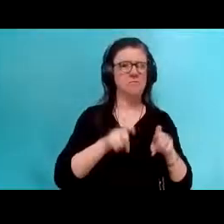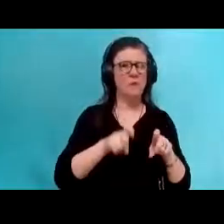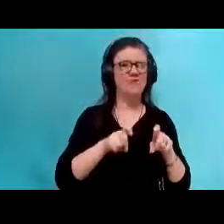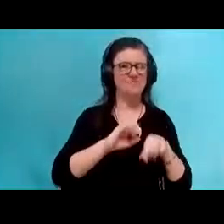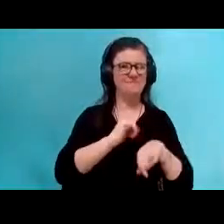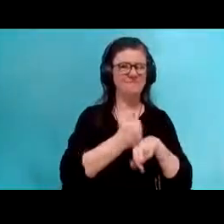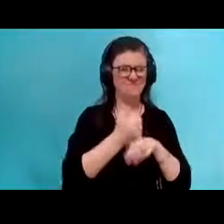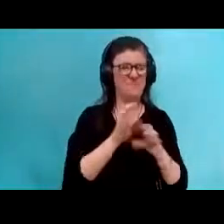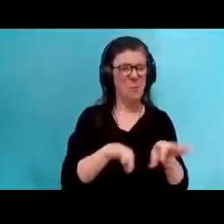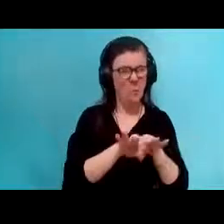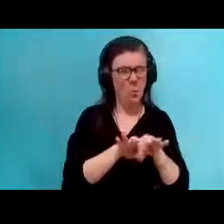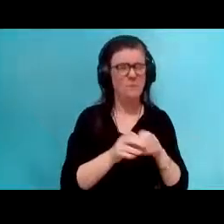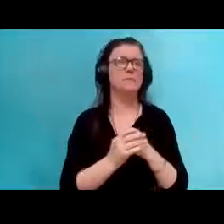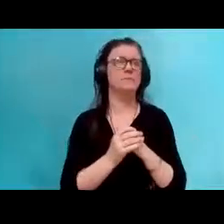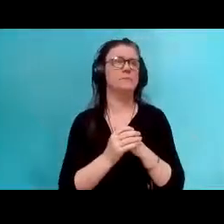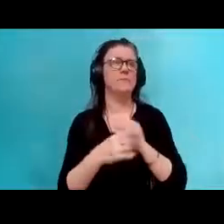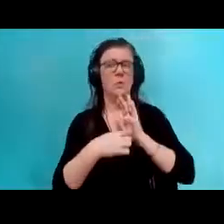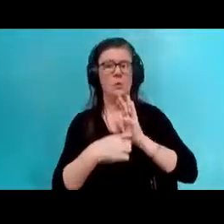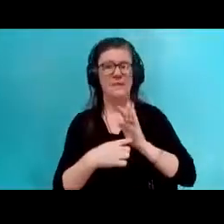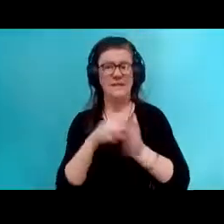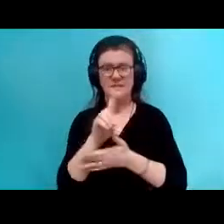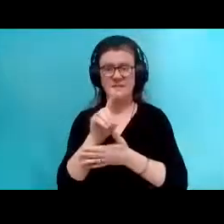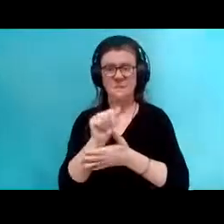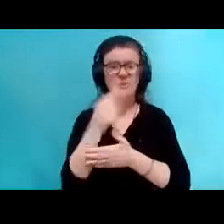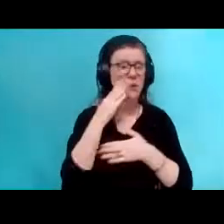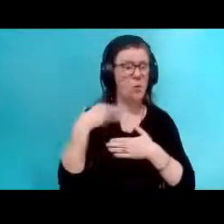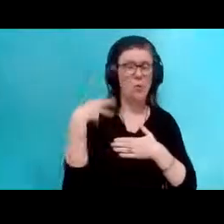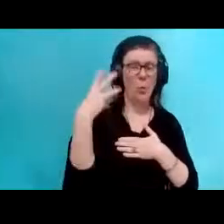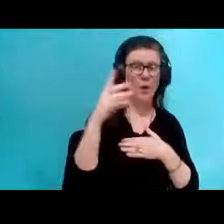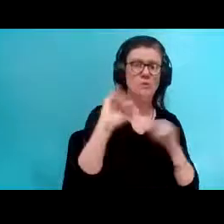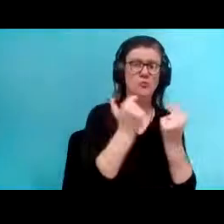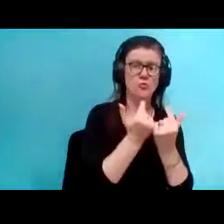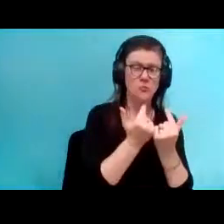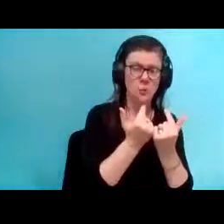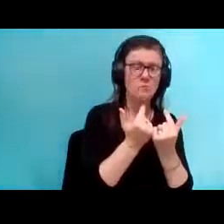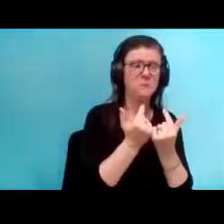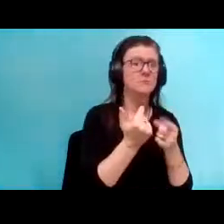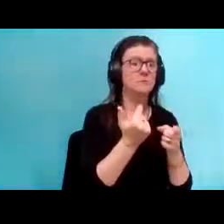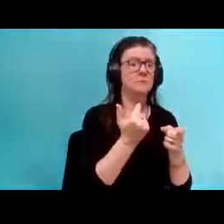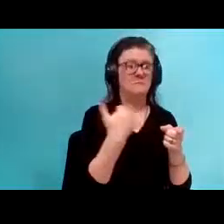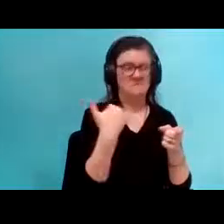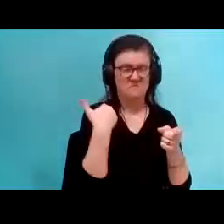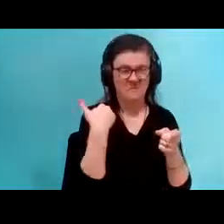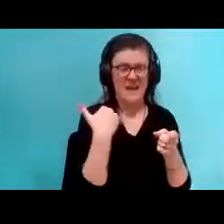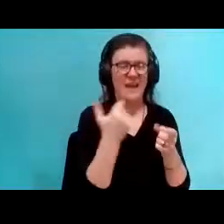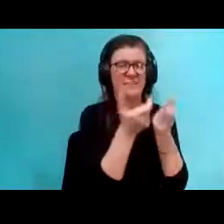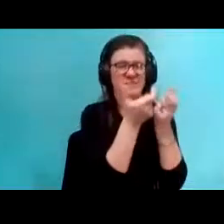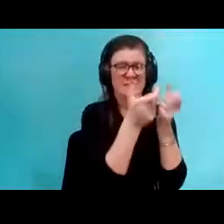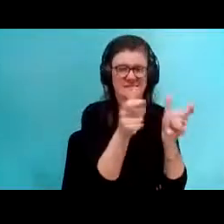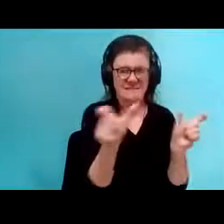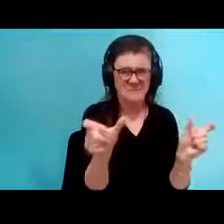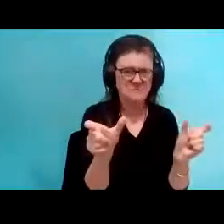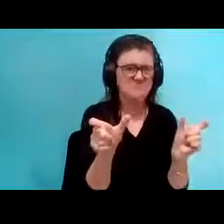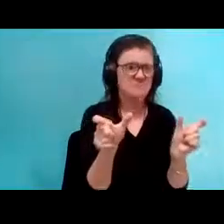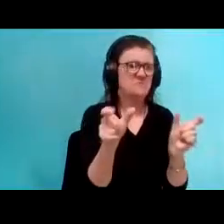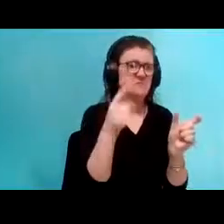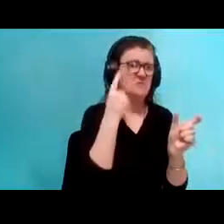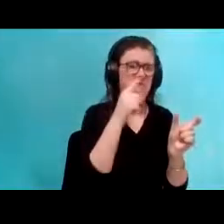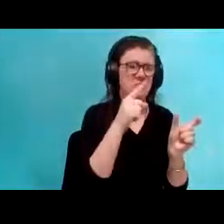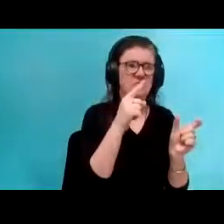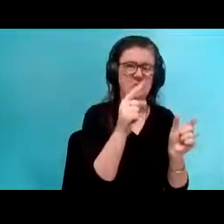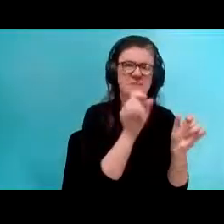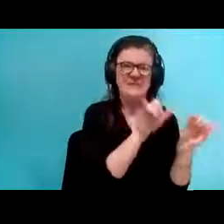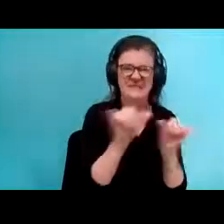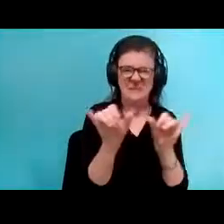example, regarding disability, the Washington Group questions provide a tried and tested disaggregation is universally applied in a similar